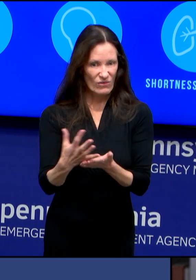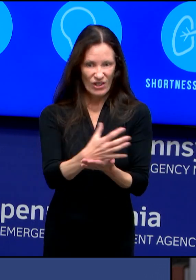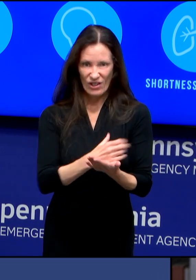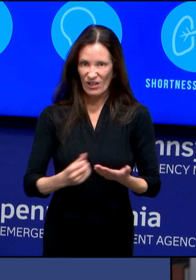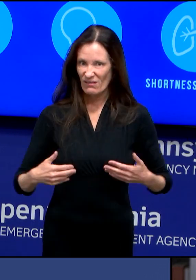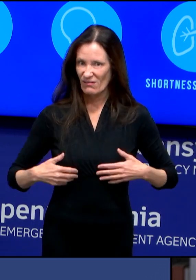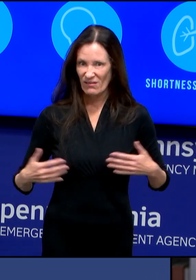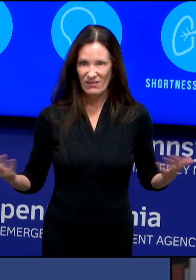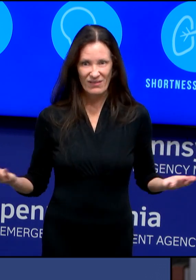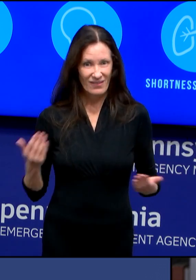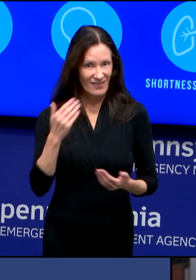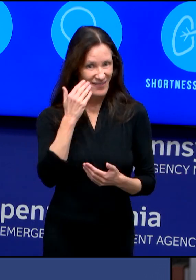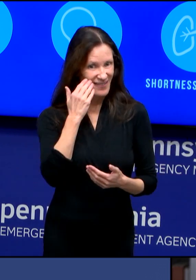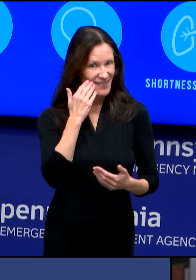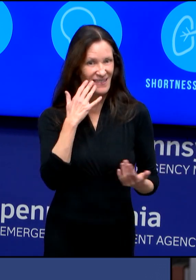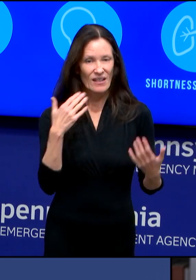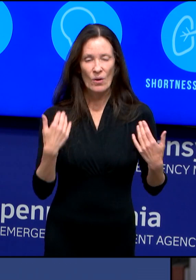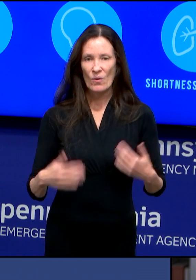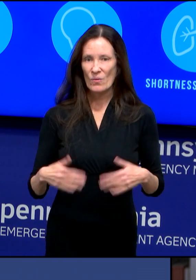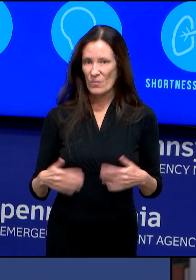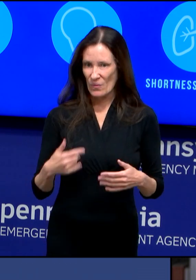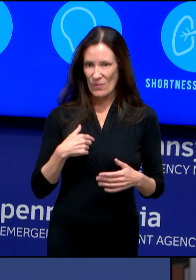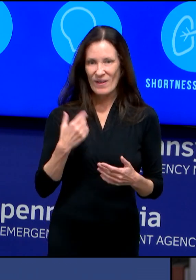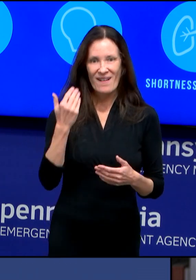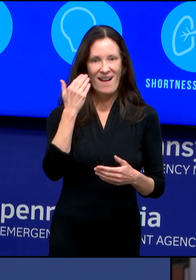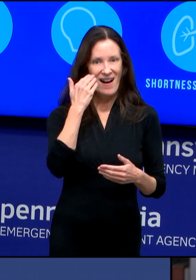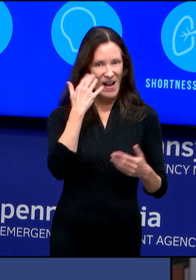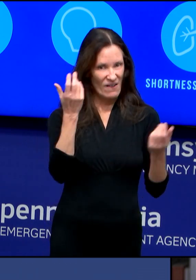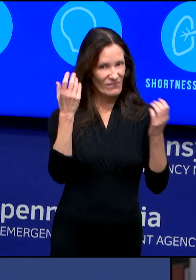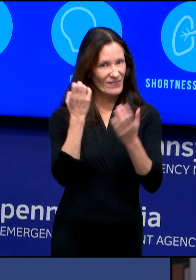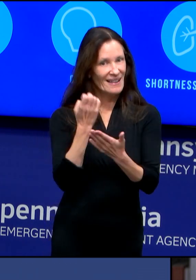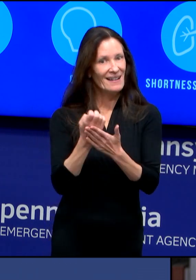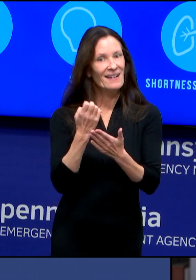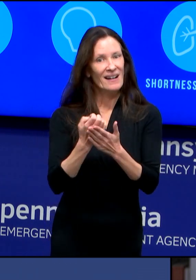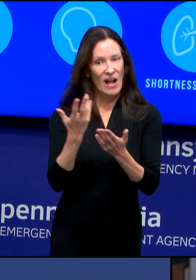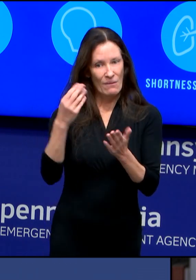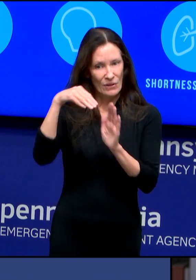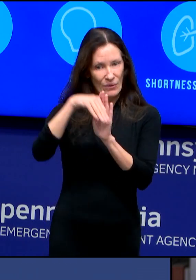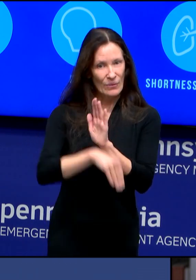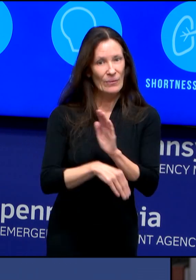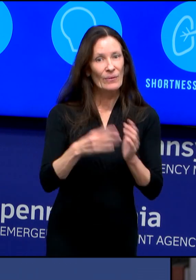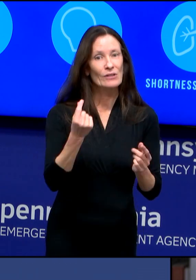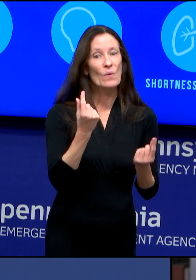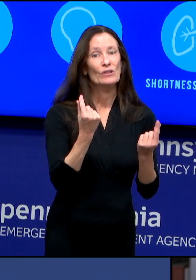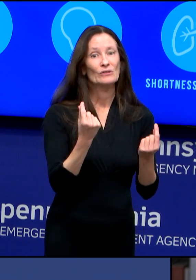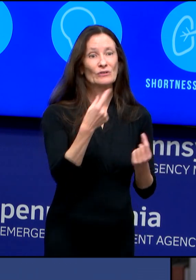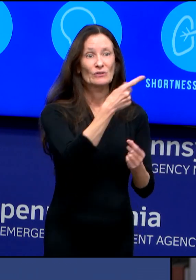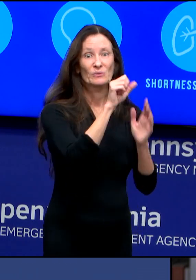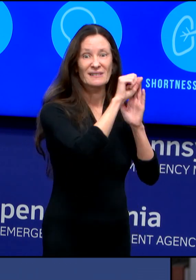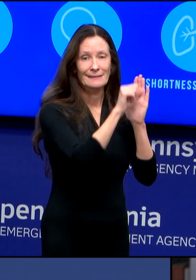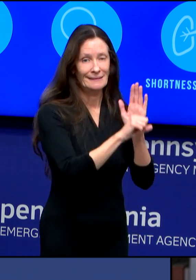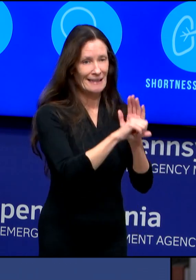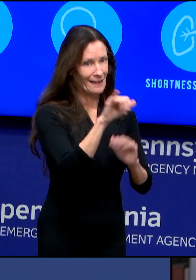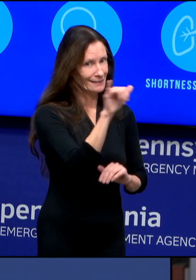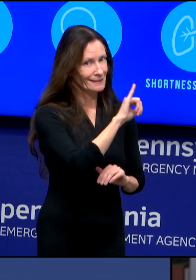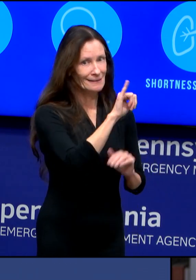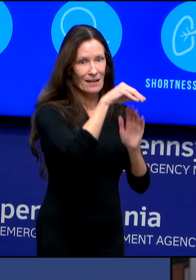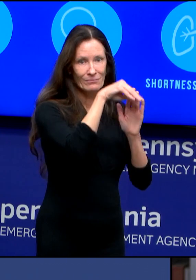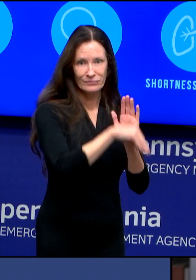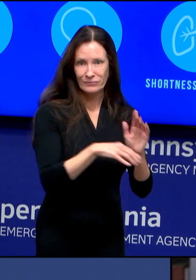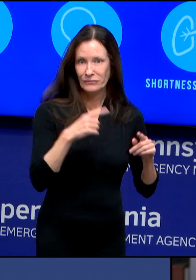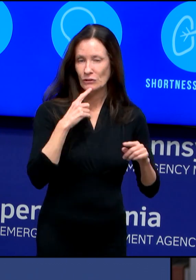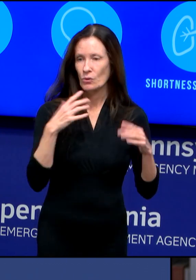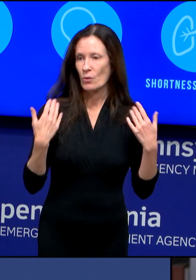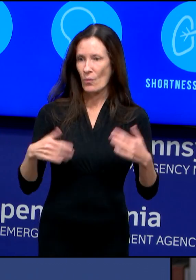and the tanking of the economy is affecting the state just like it's affected anybody else who depends on a revenue source.